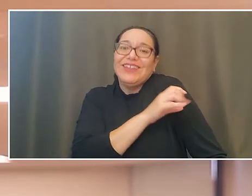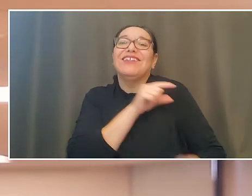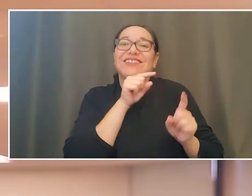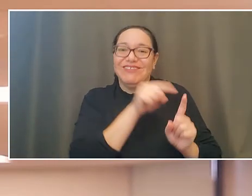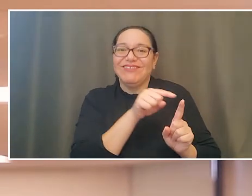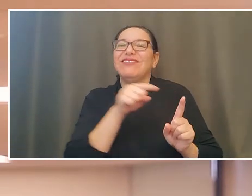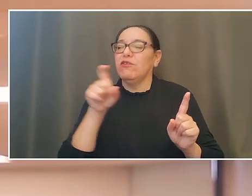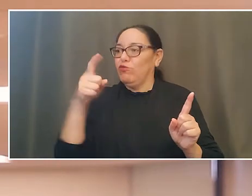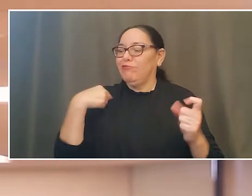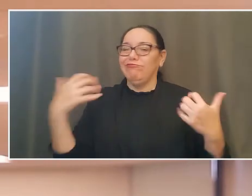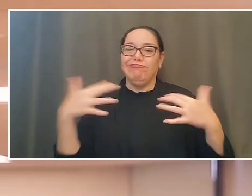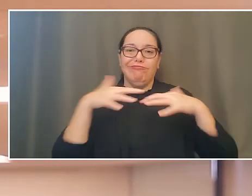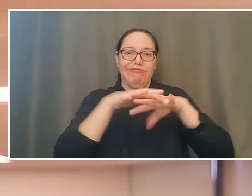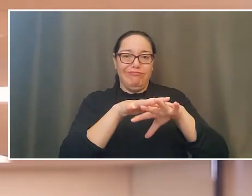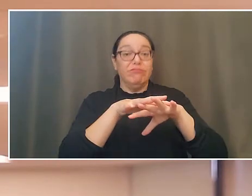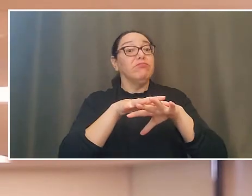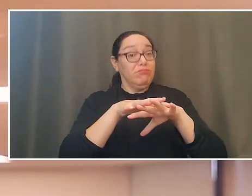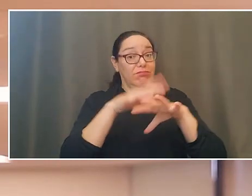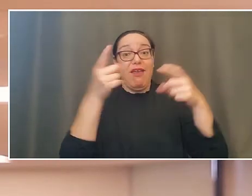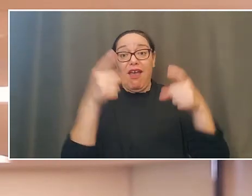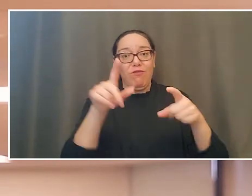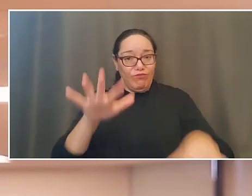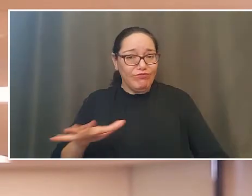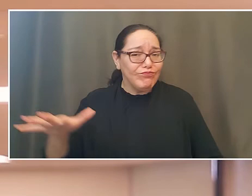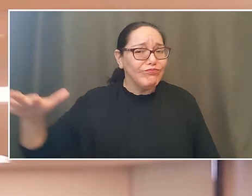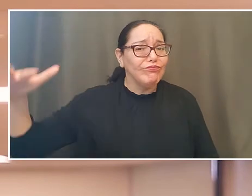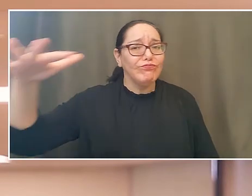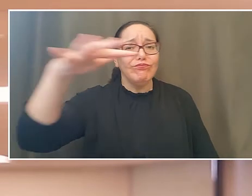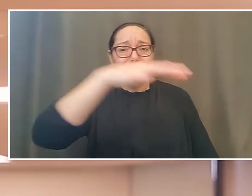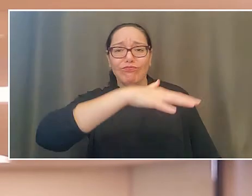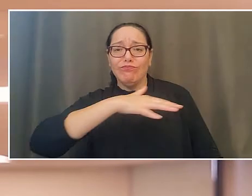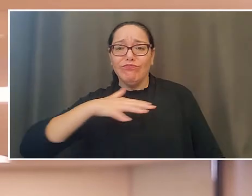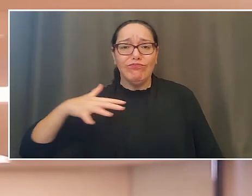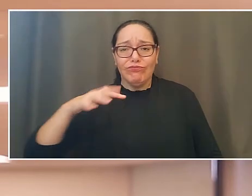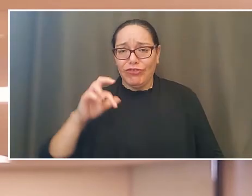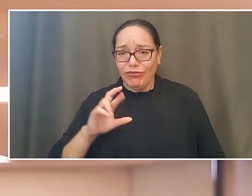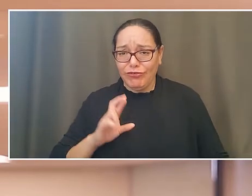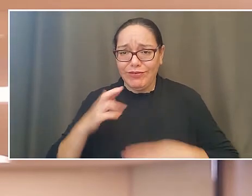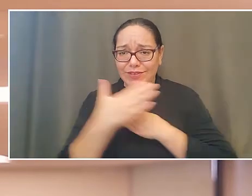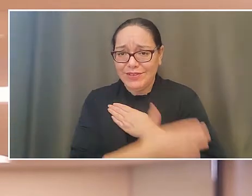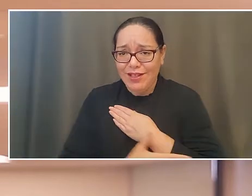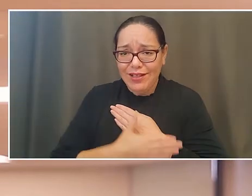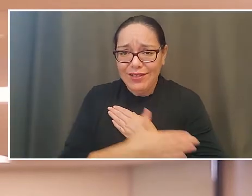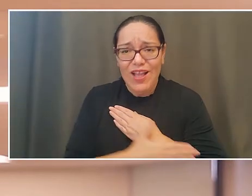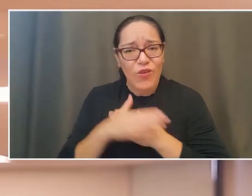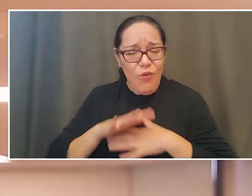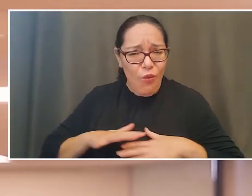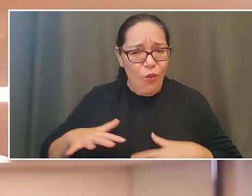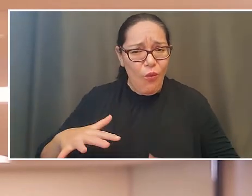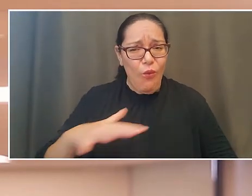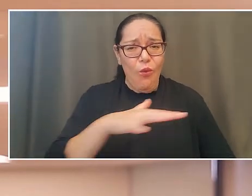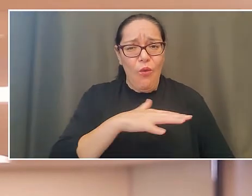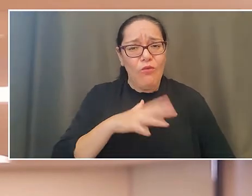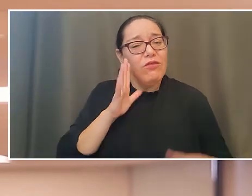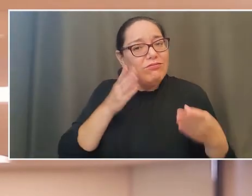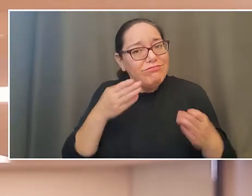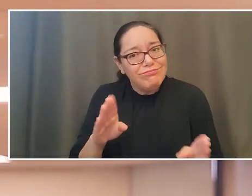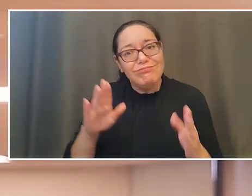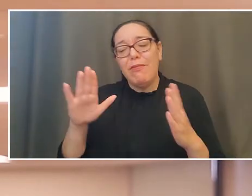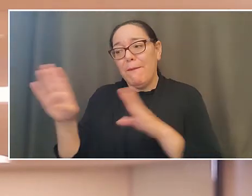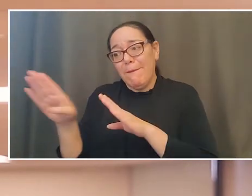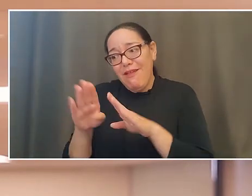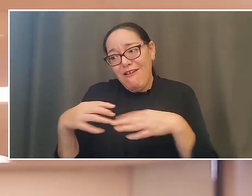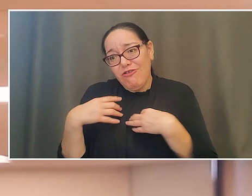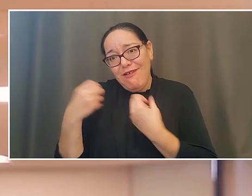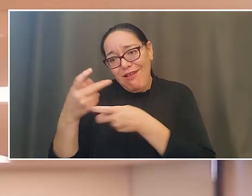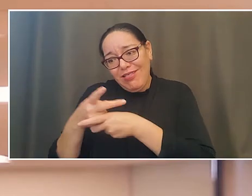every region of Riverside County. This integration allows for behavioral health care for all stages of life, as well